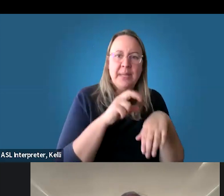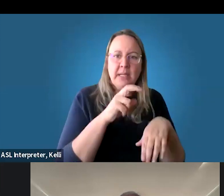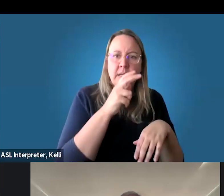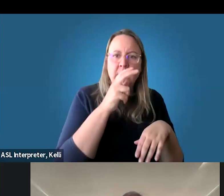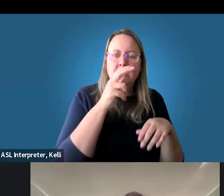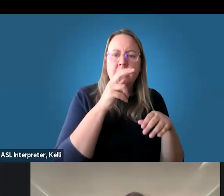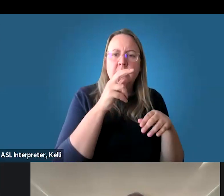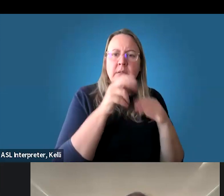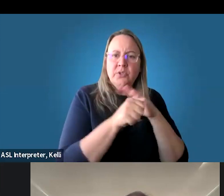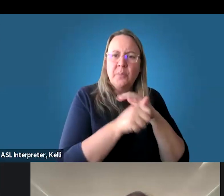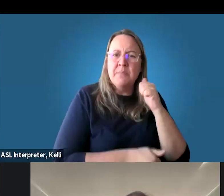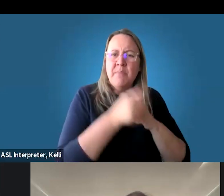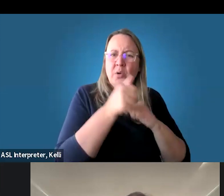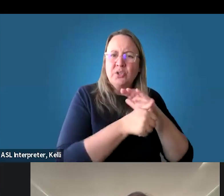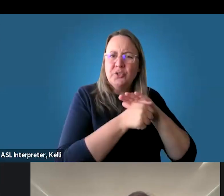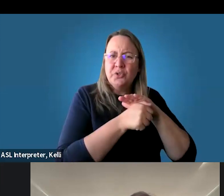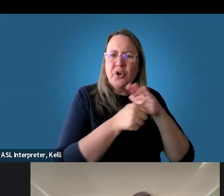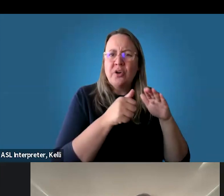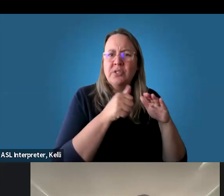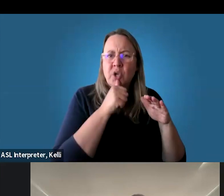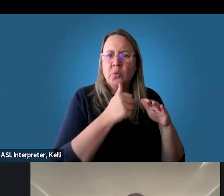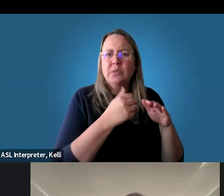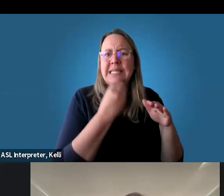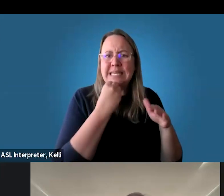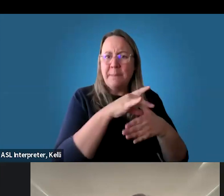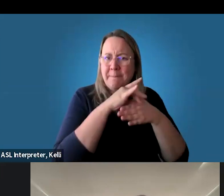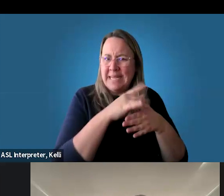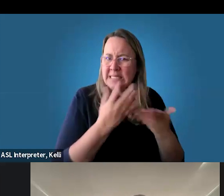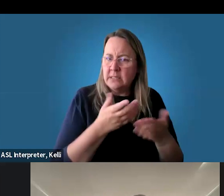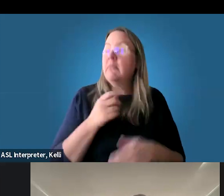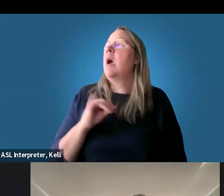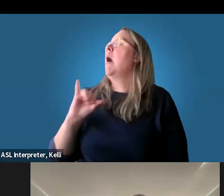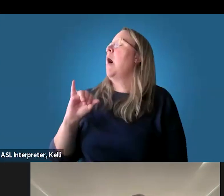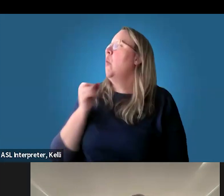I think most turtles are not carnivorous. I wonder why that is, Hmm.